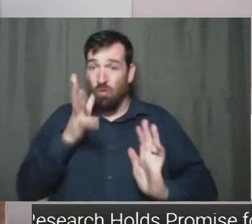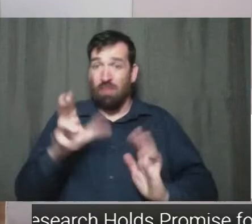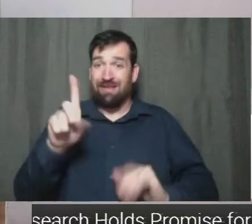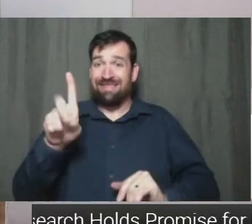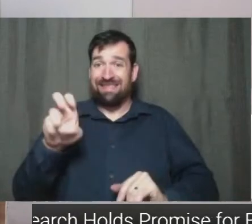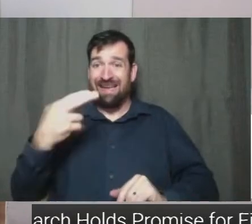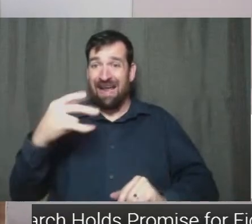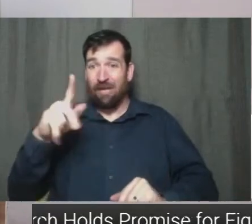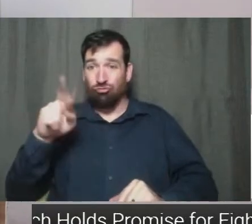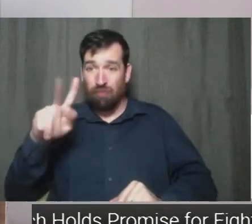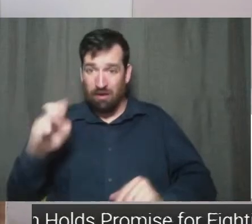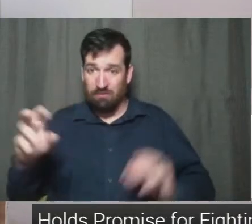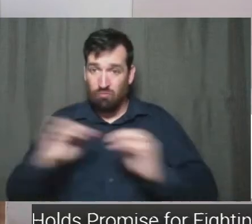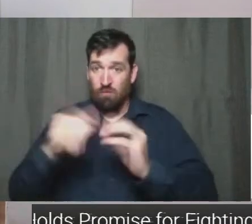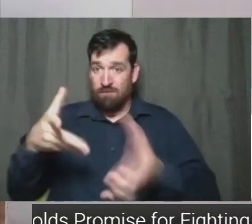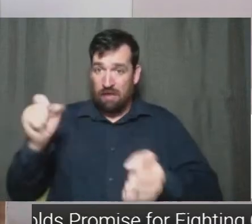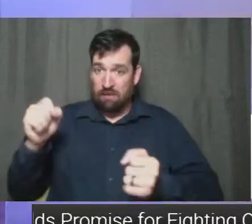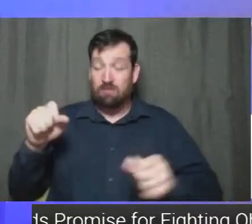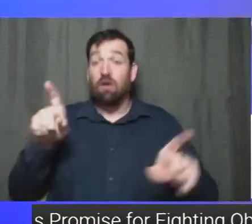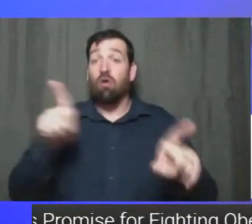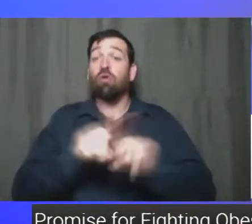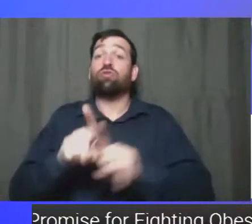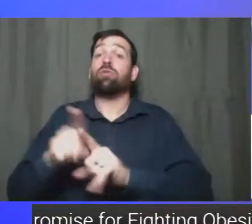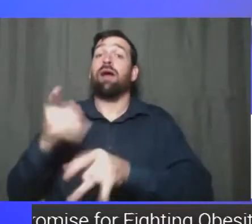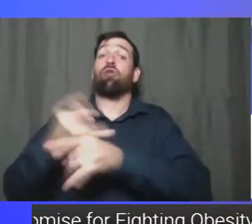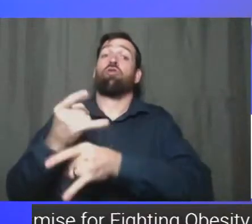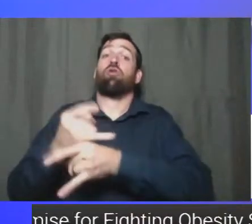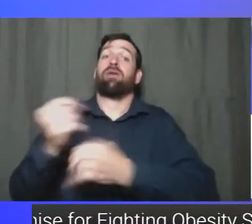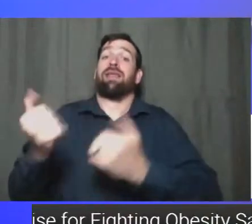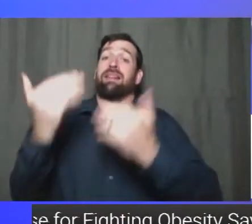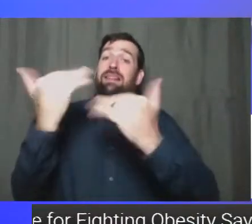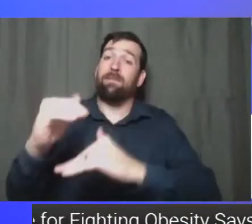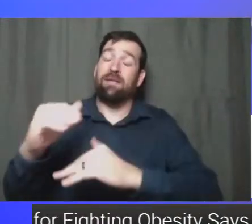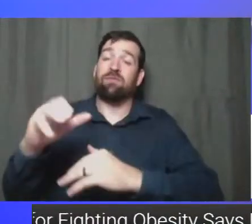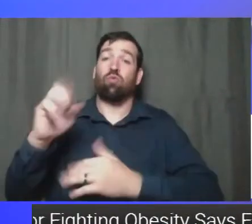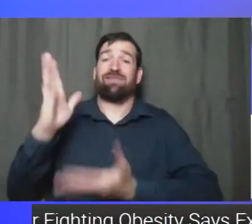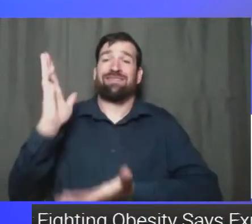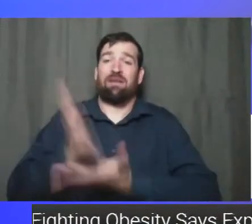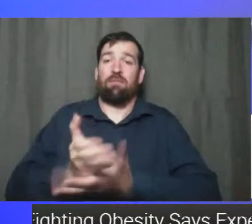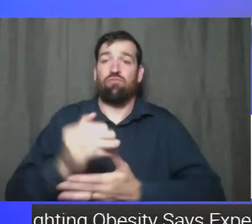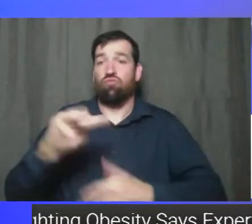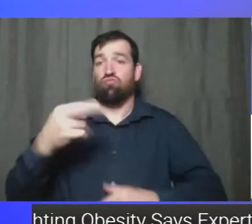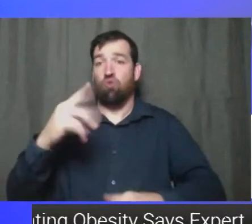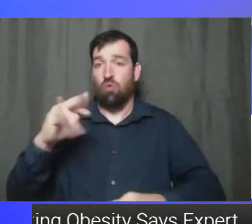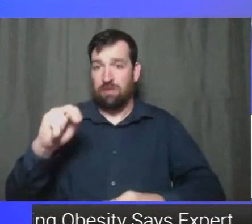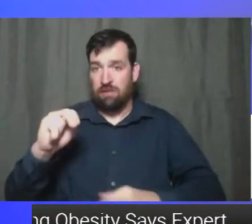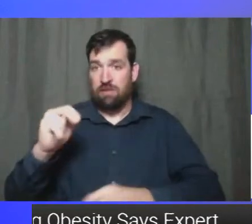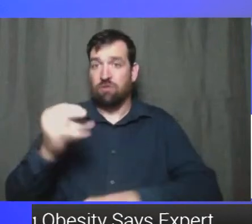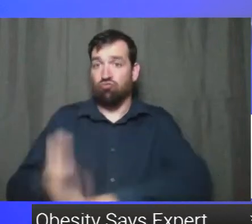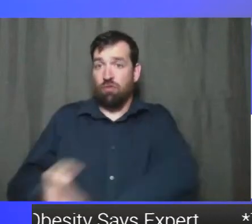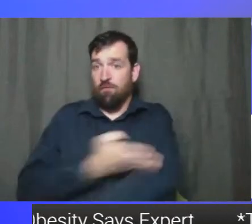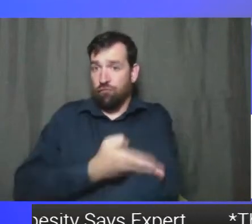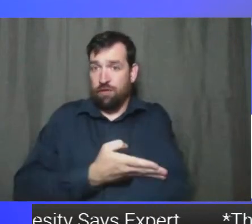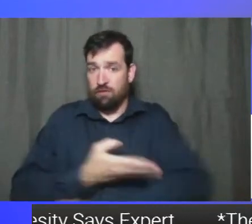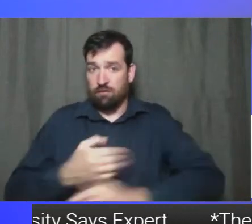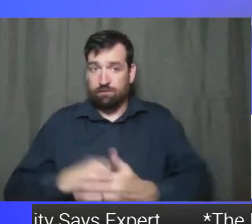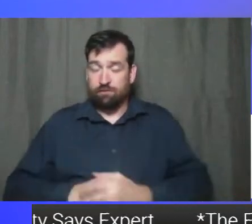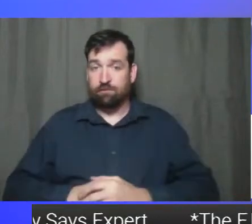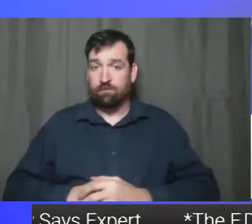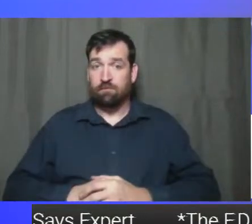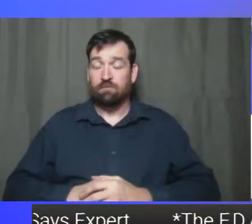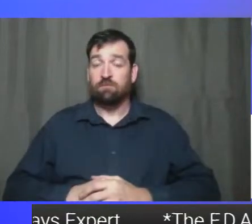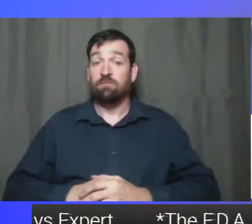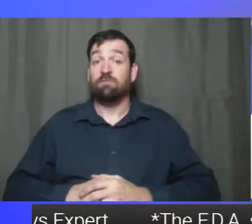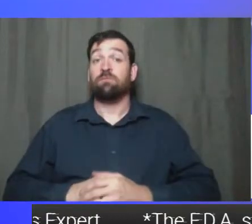Also, alcohol can inhibit and limit protein recovery, and so you can have a longer recovery following your workout. And then at the end of the